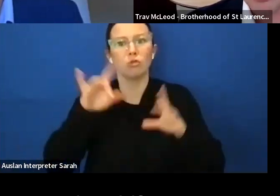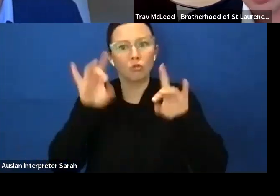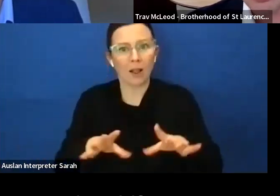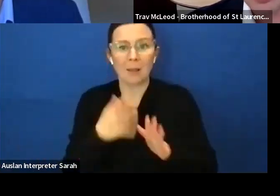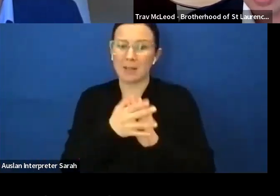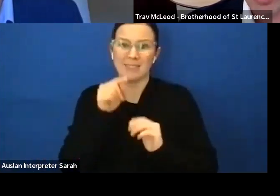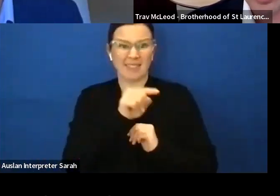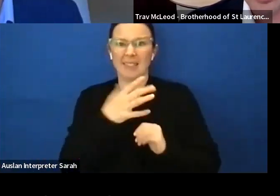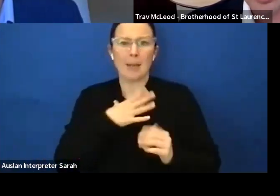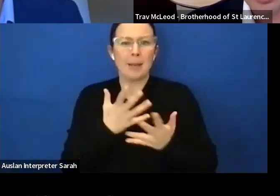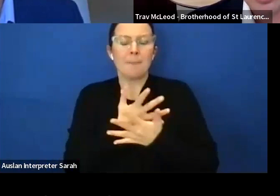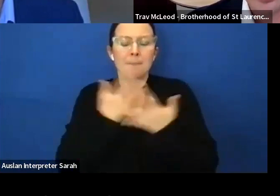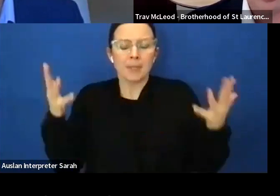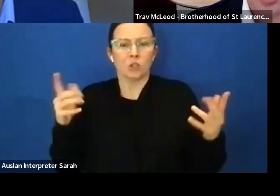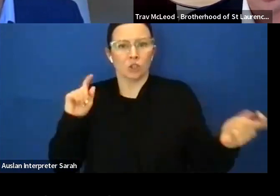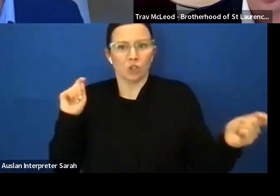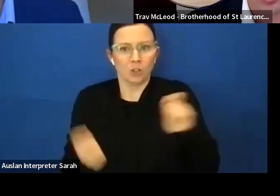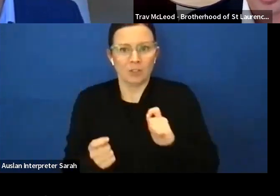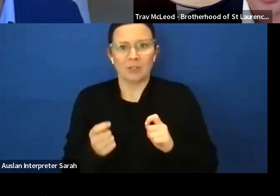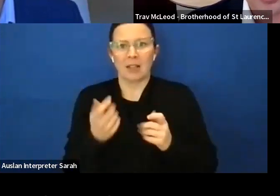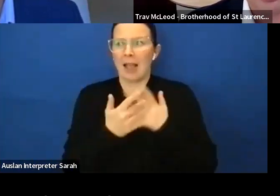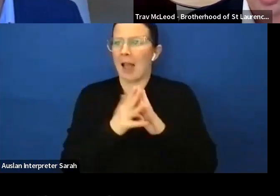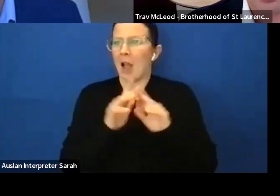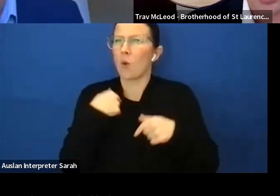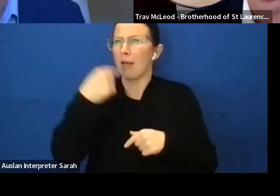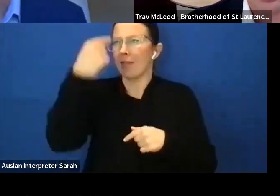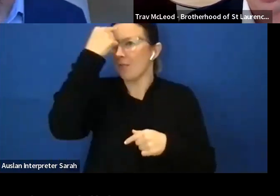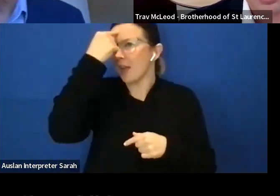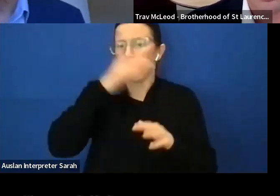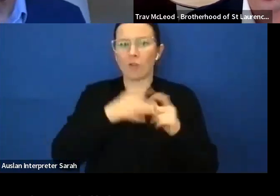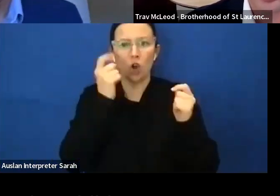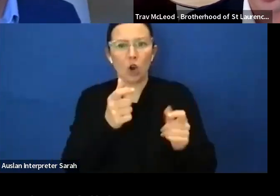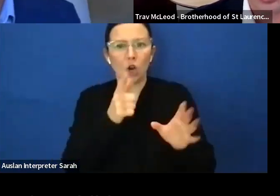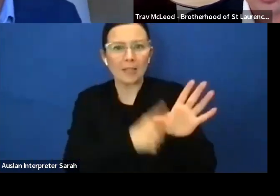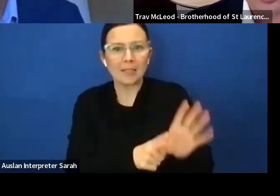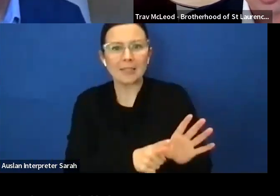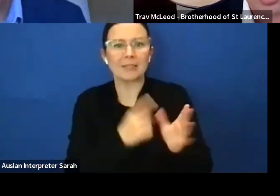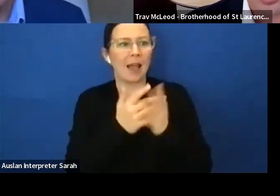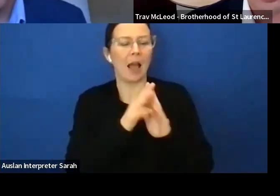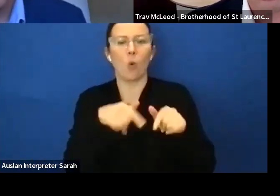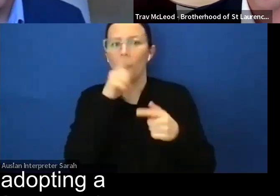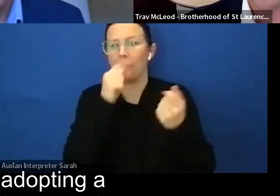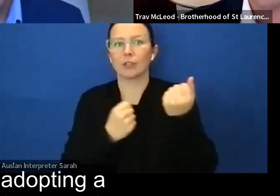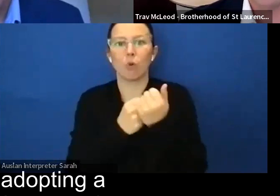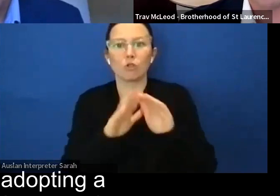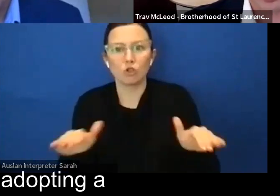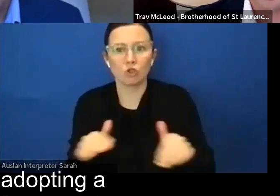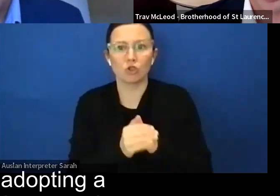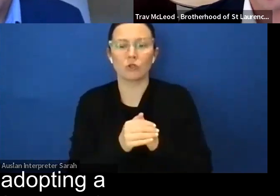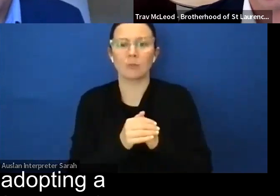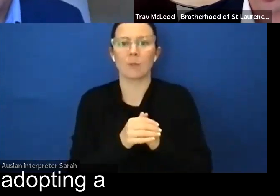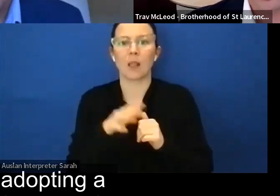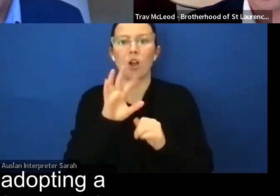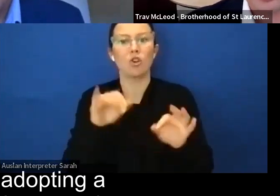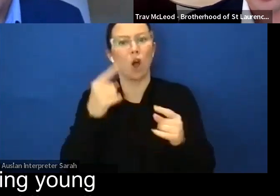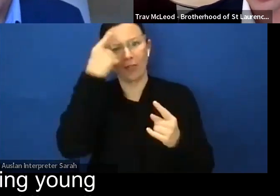major shift in how we think about the early years and about supporting children. More than adopting a